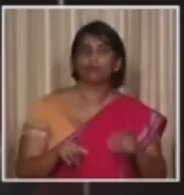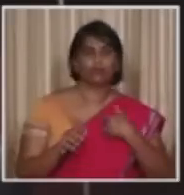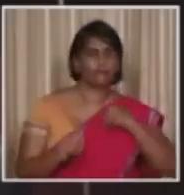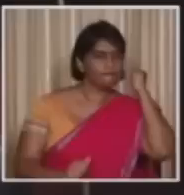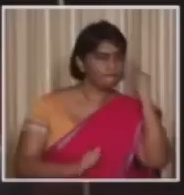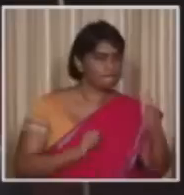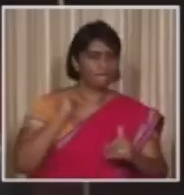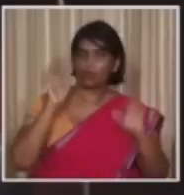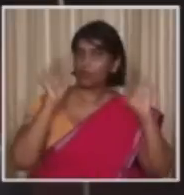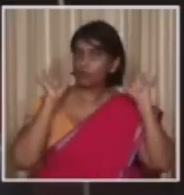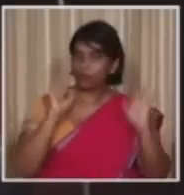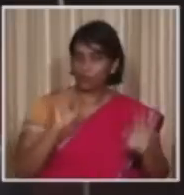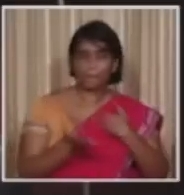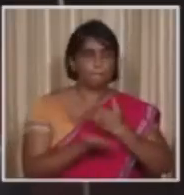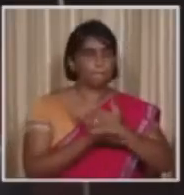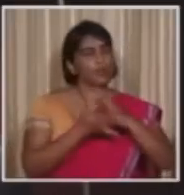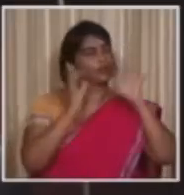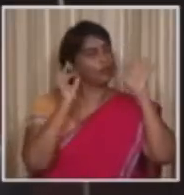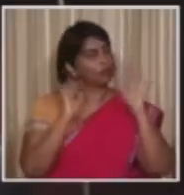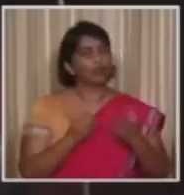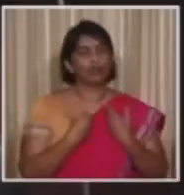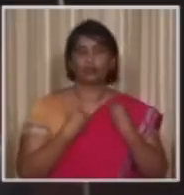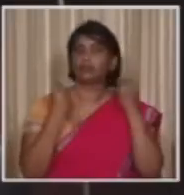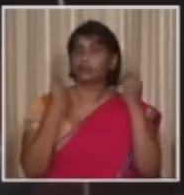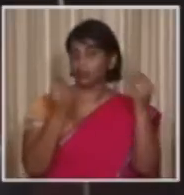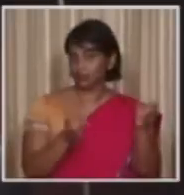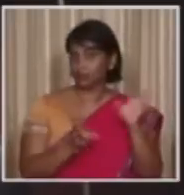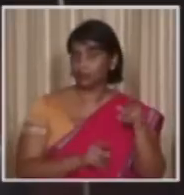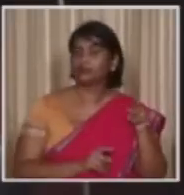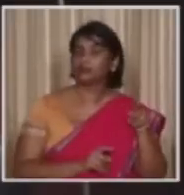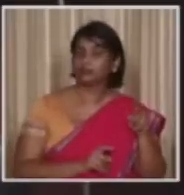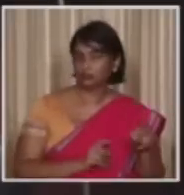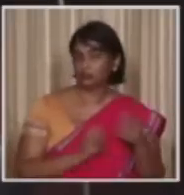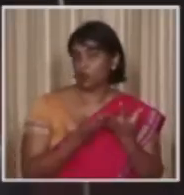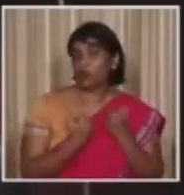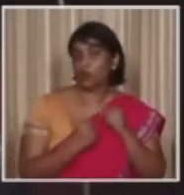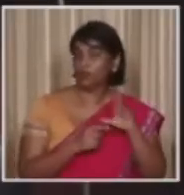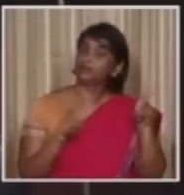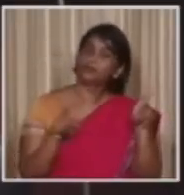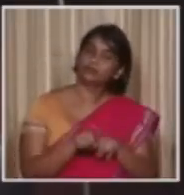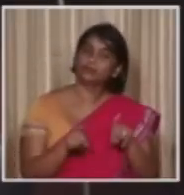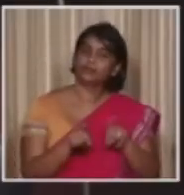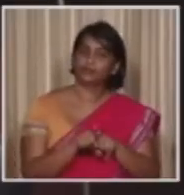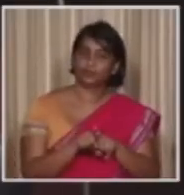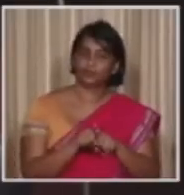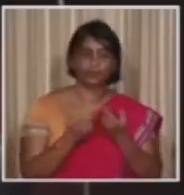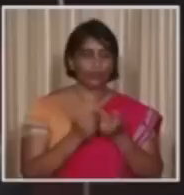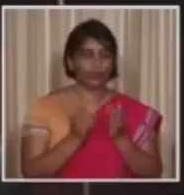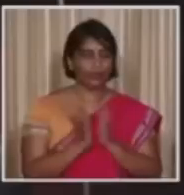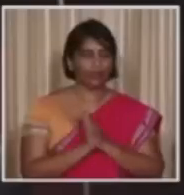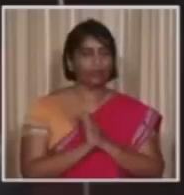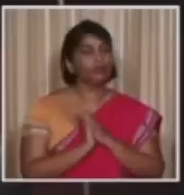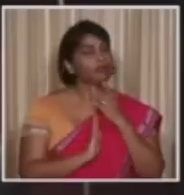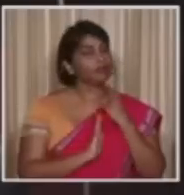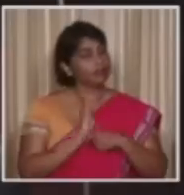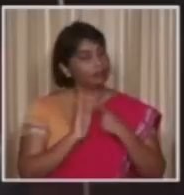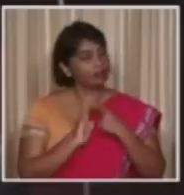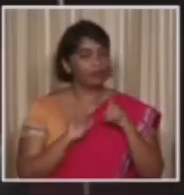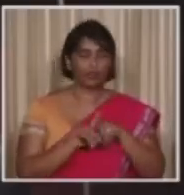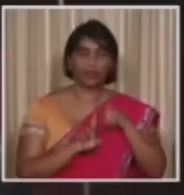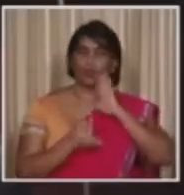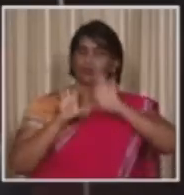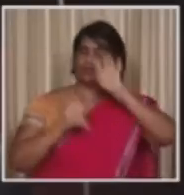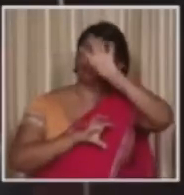interference. B, they are able to travel and to consult with their clients freely, both within their own country and abroad. C, shall